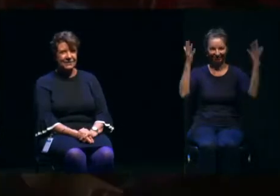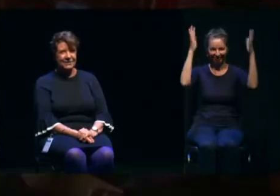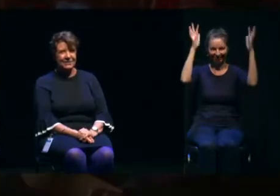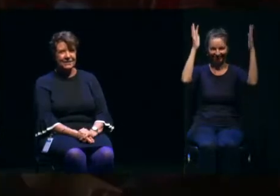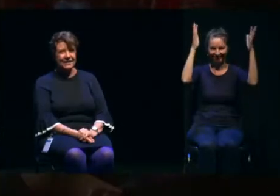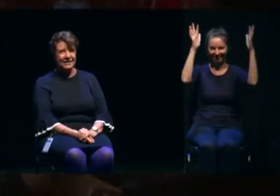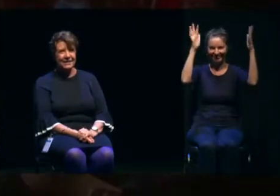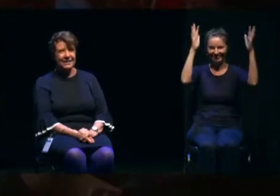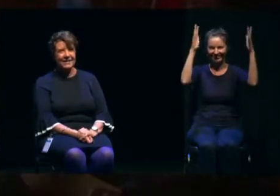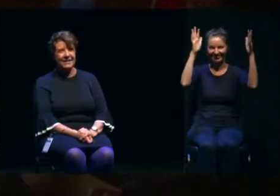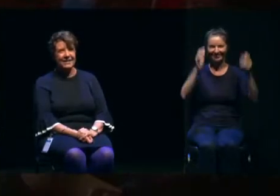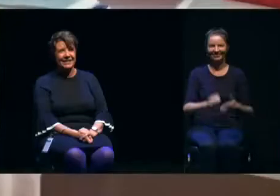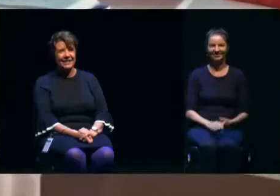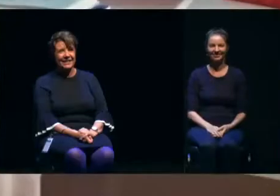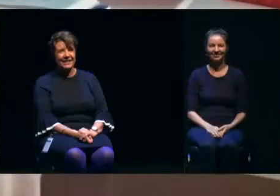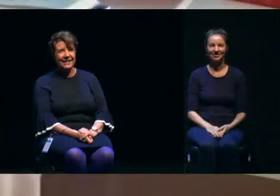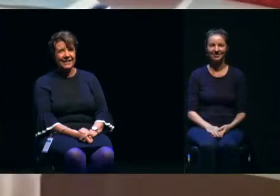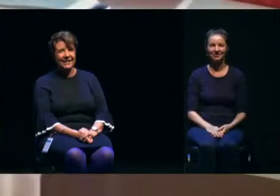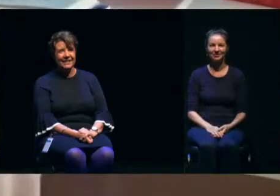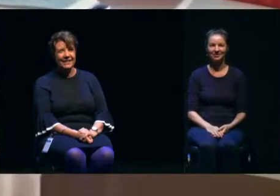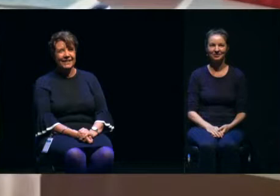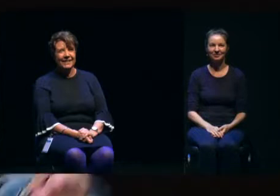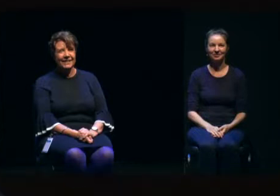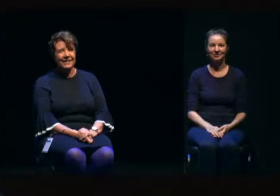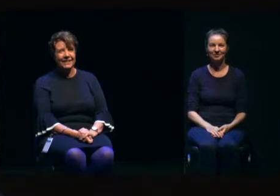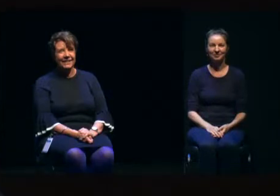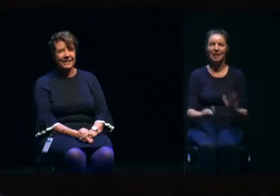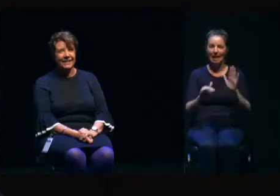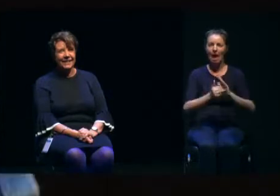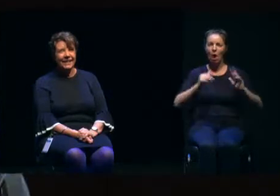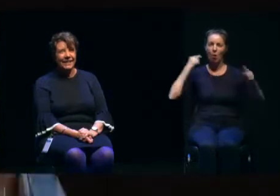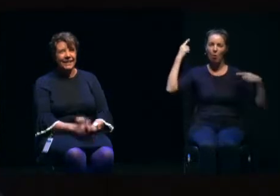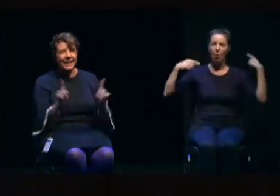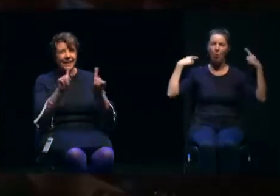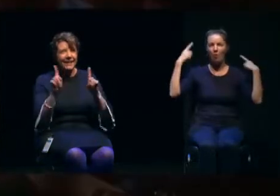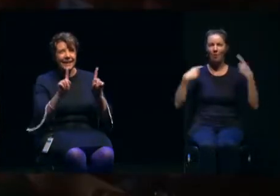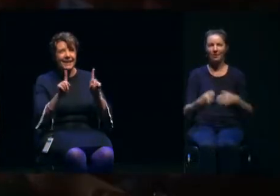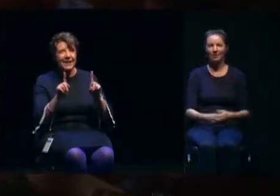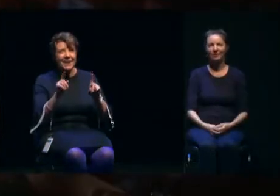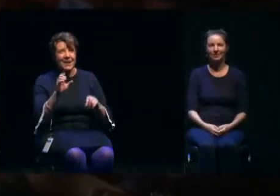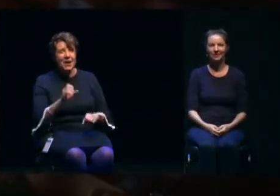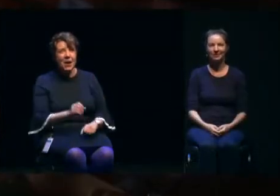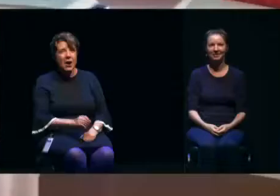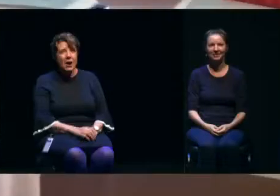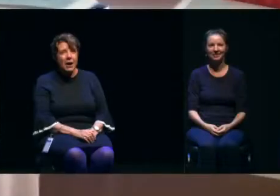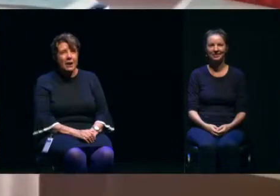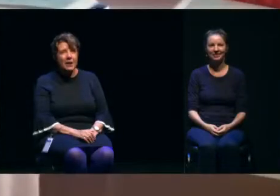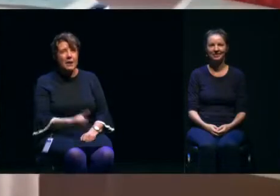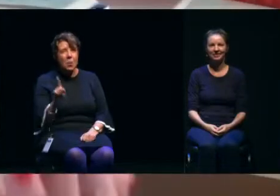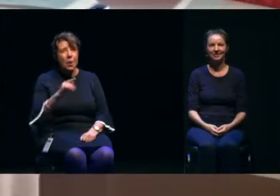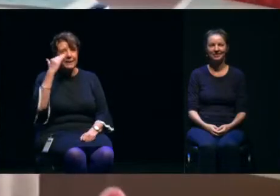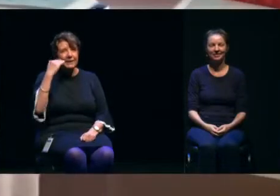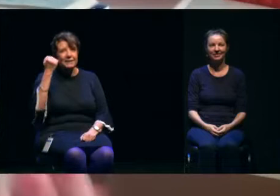Well, and what is feminist? Now they're making a lot of noise. And I think the reaction... And so what is